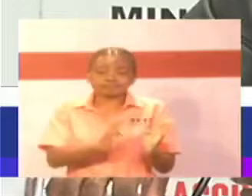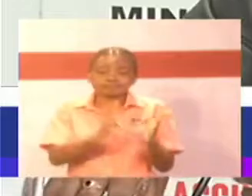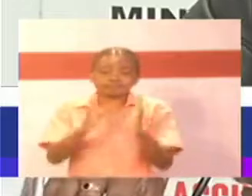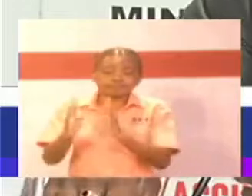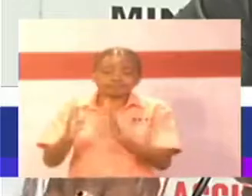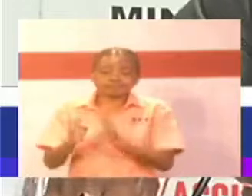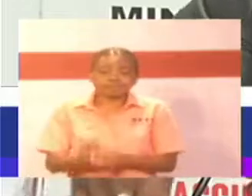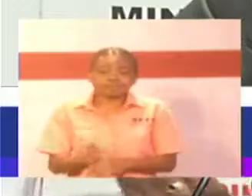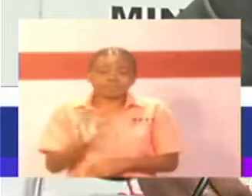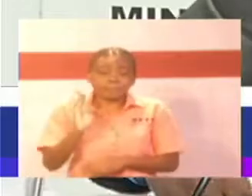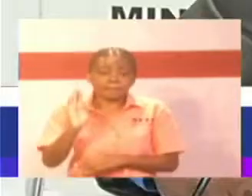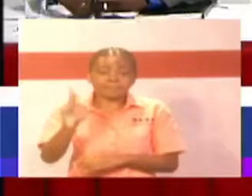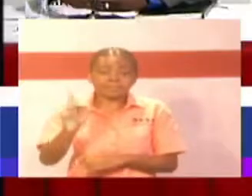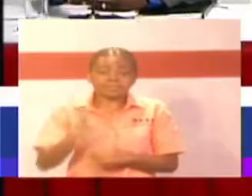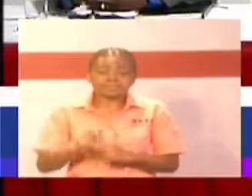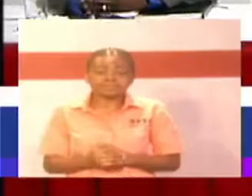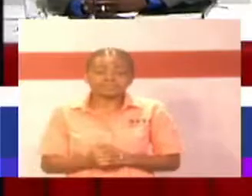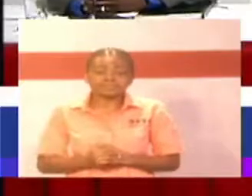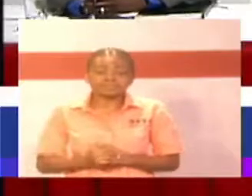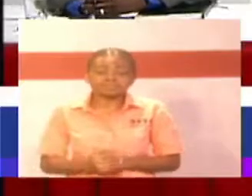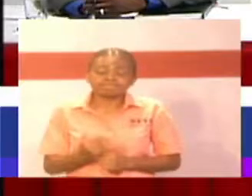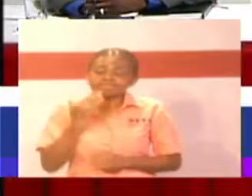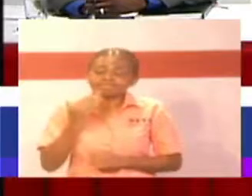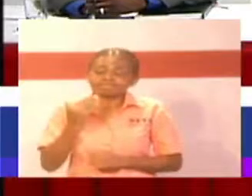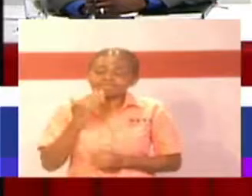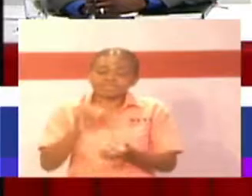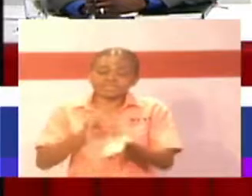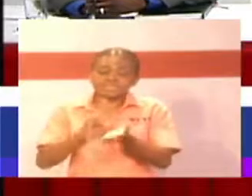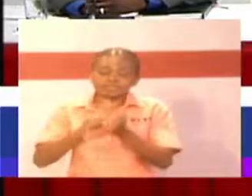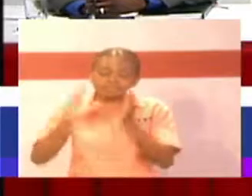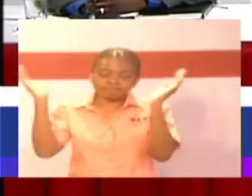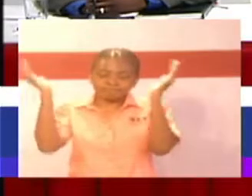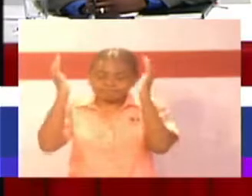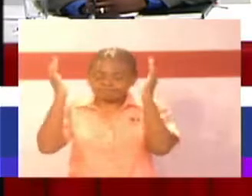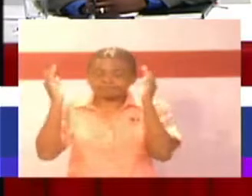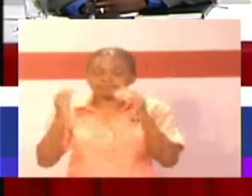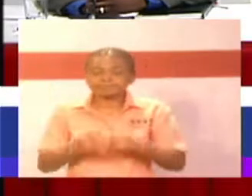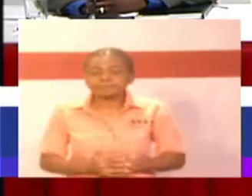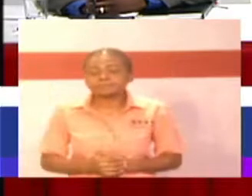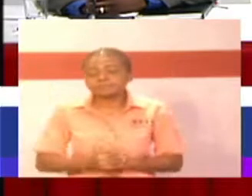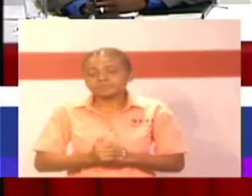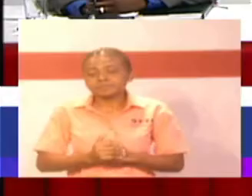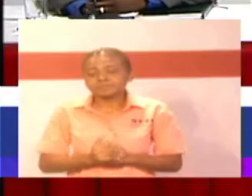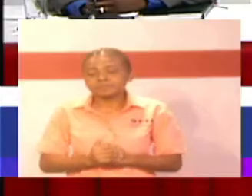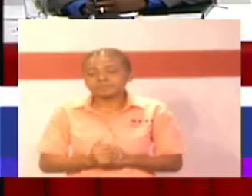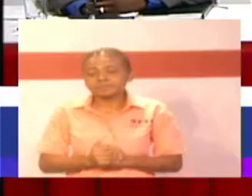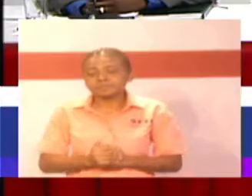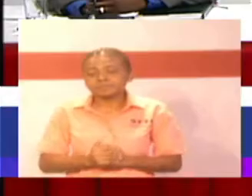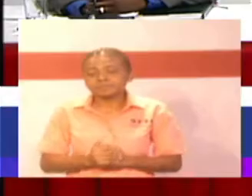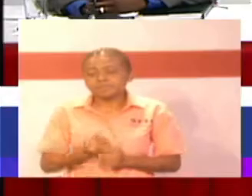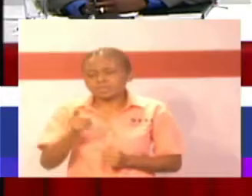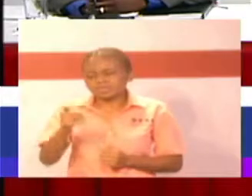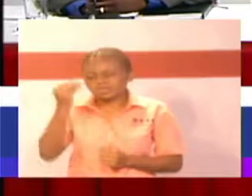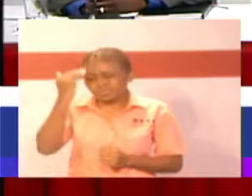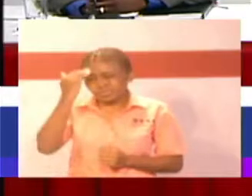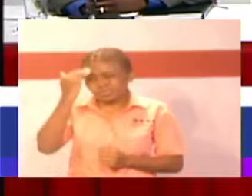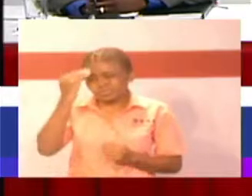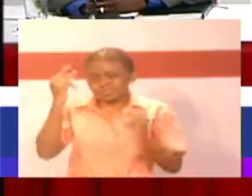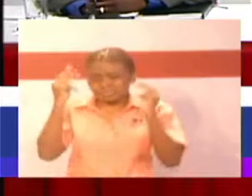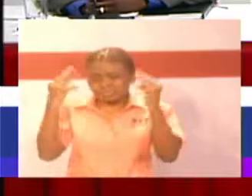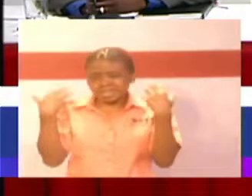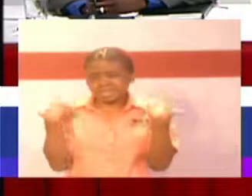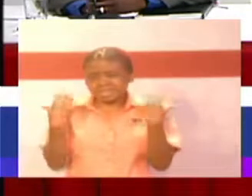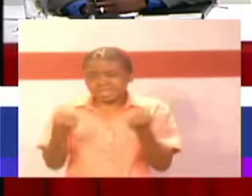Mr. Alexander. Thank you very much, Dr. Hines. And as you are aware, the Ministry of Health, in conjunction with